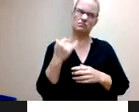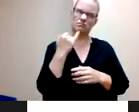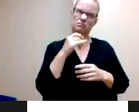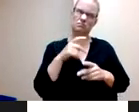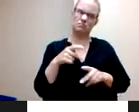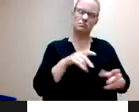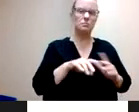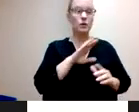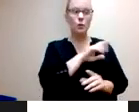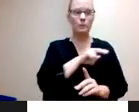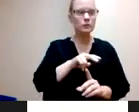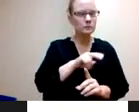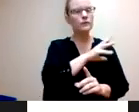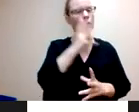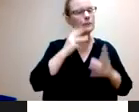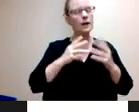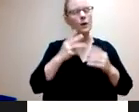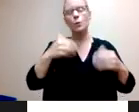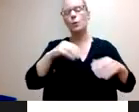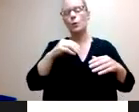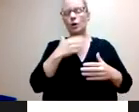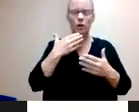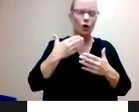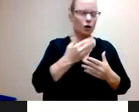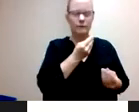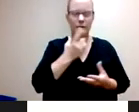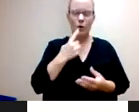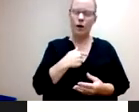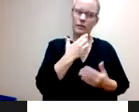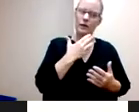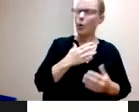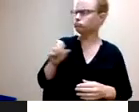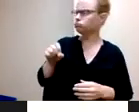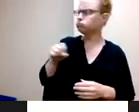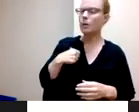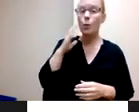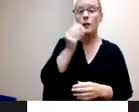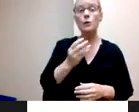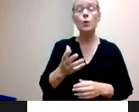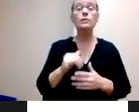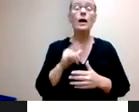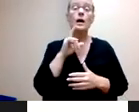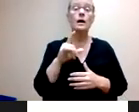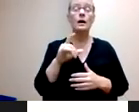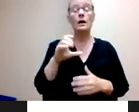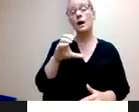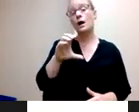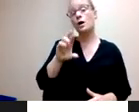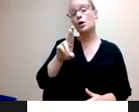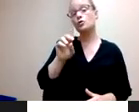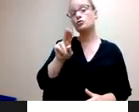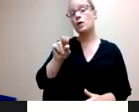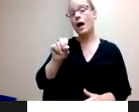just so incredibly informative. So thank you so much. Certainly. I will let you know that Kraus,